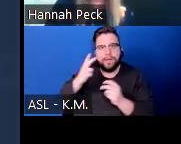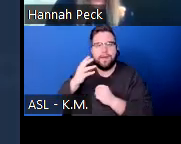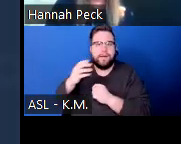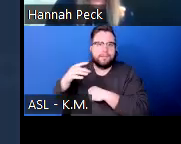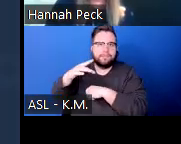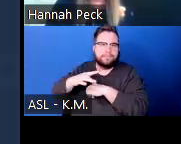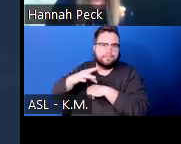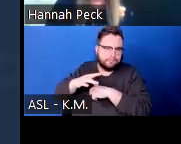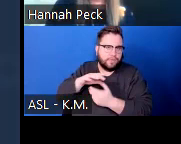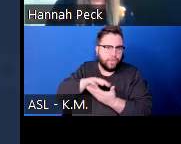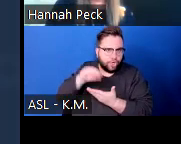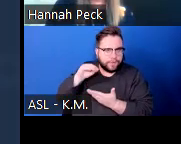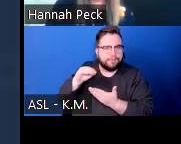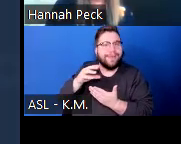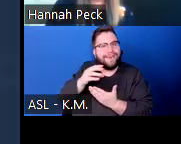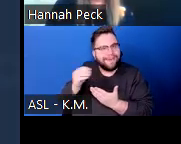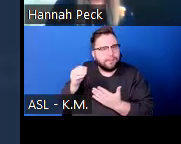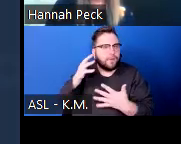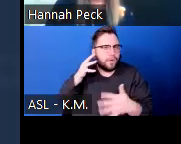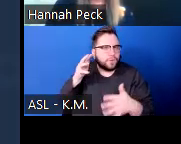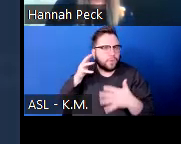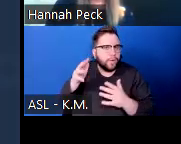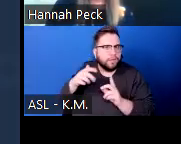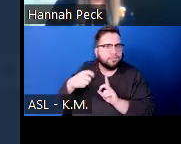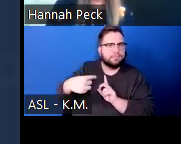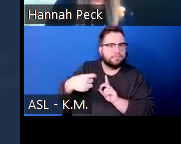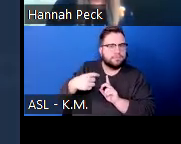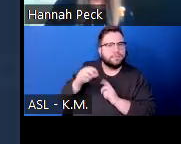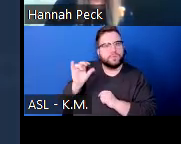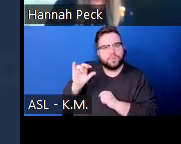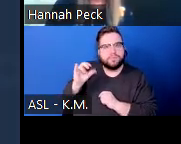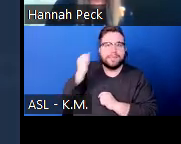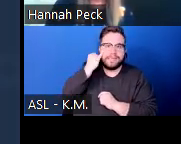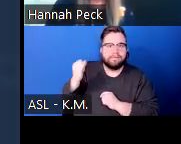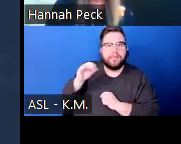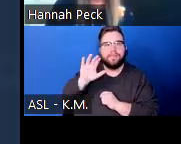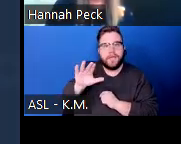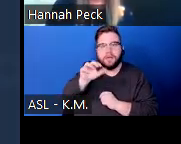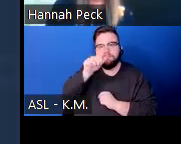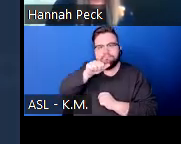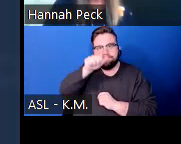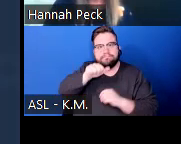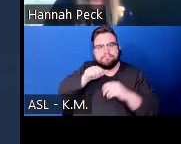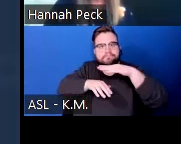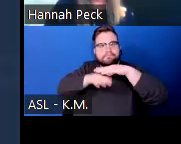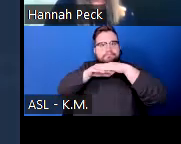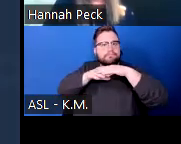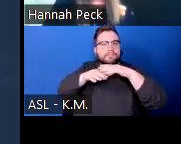along with the auditory input, because we know that if their threshold is not where we want it to be, they're missing that